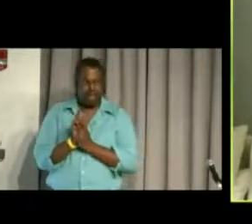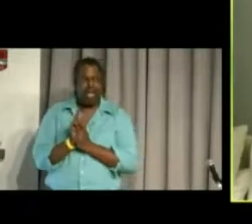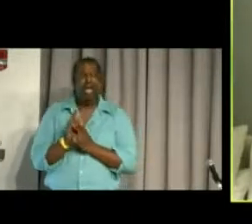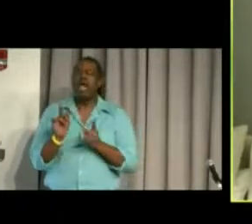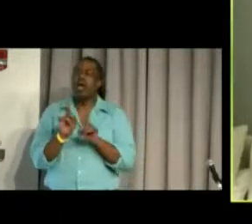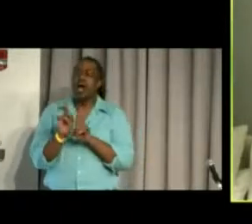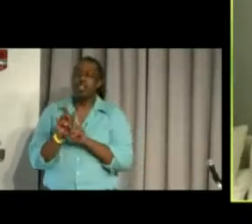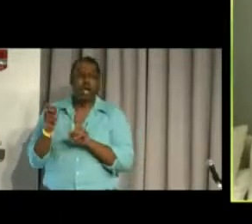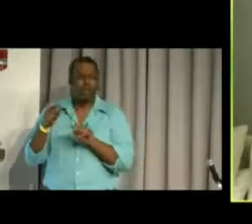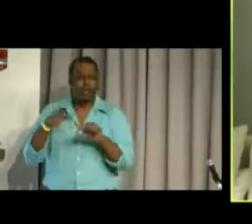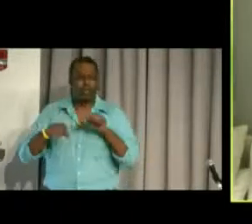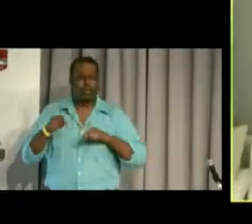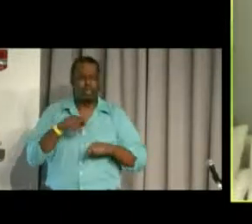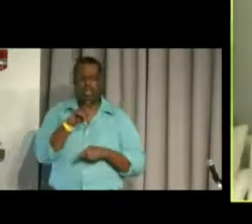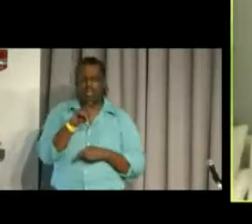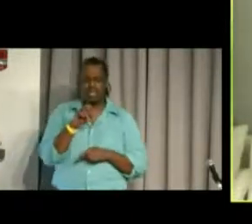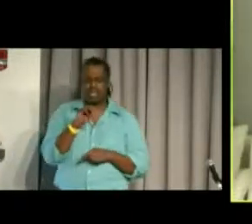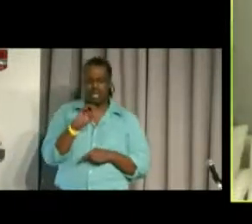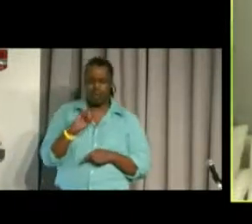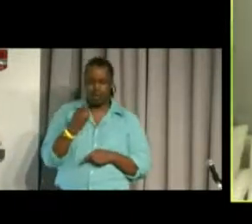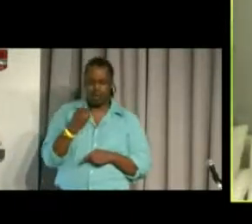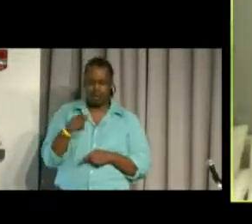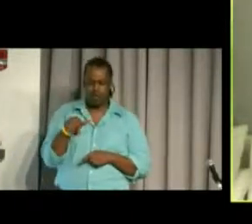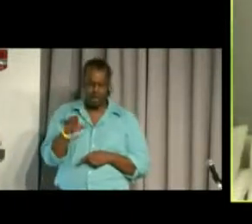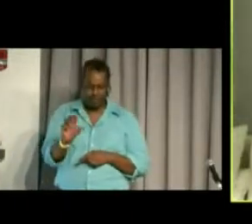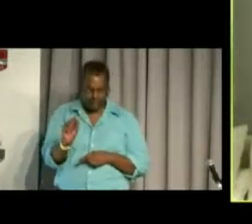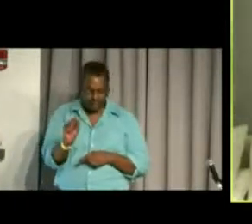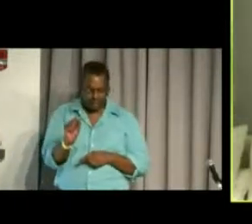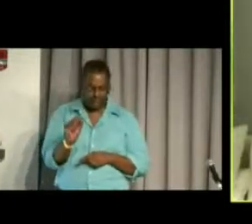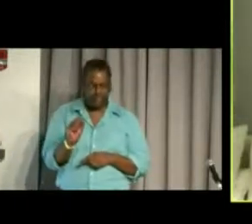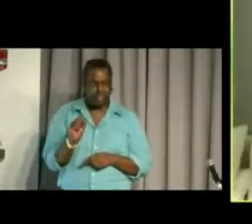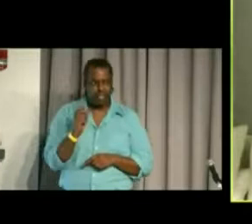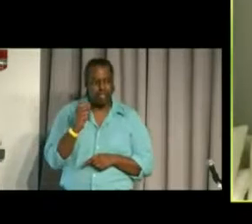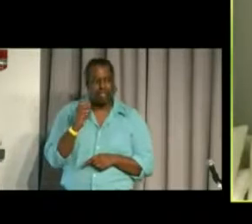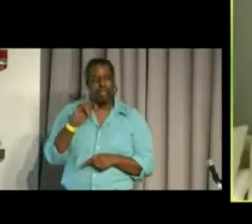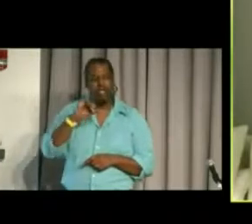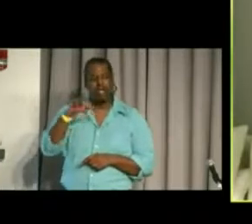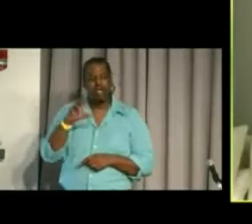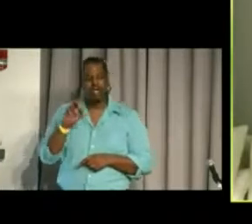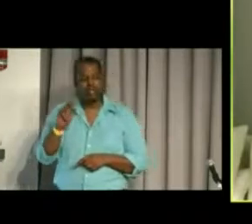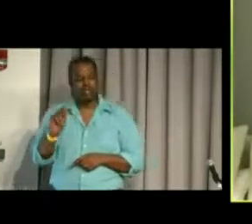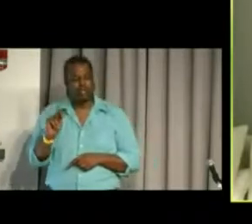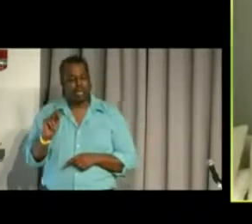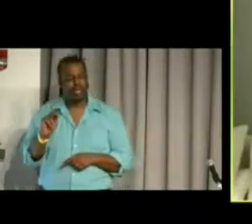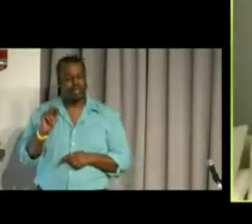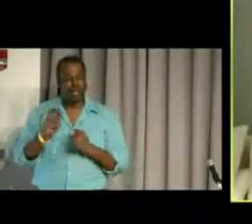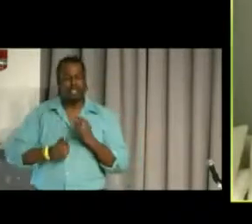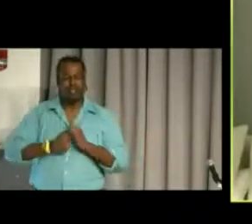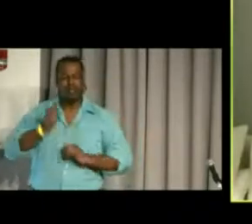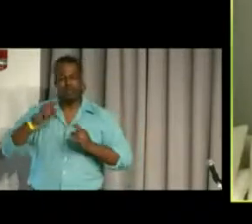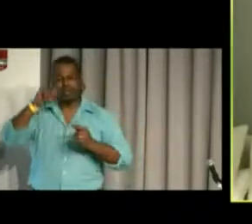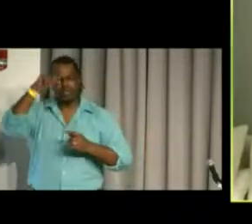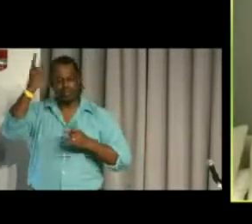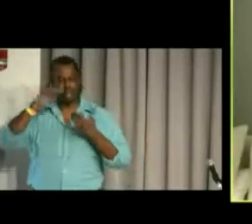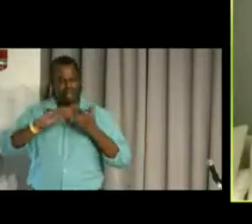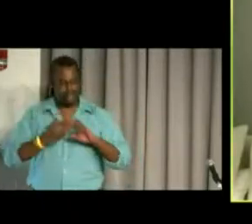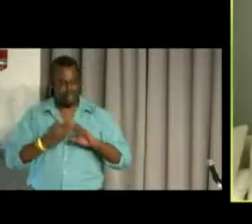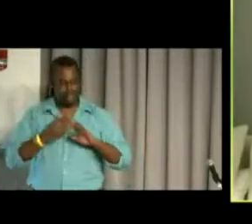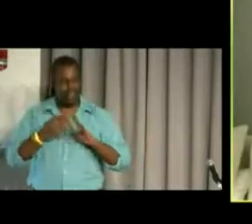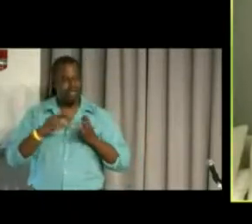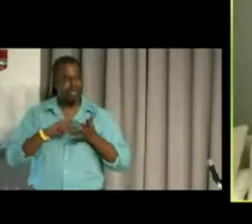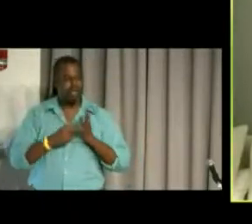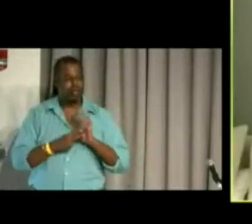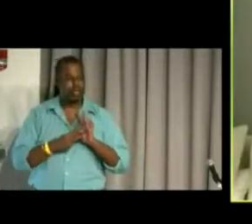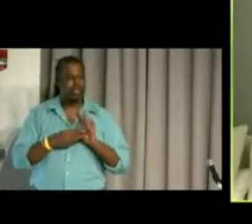a little bit to the demographics of the water. Because Jackson is a predominantly Black city, that means our